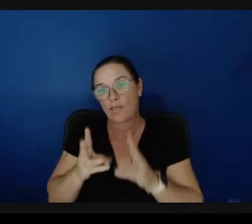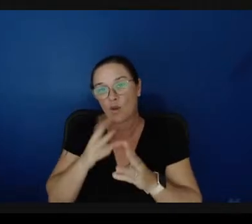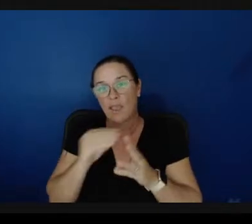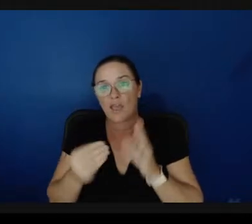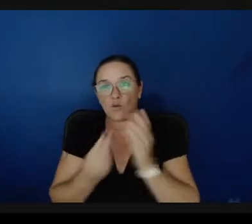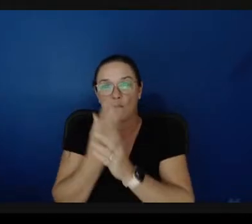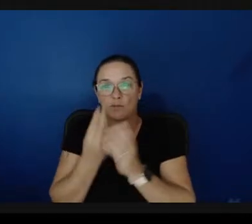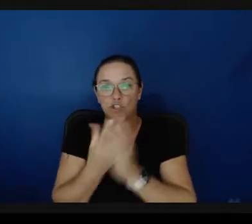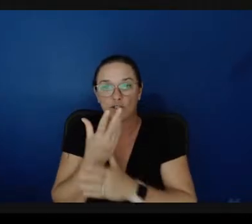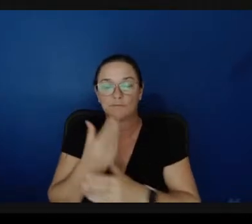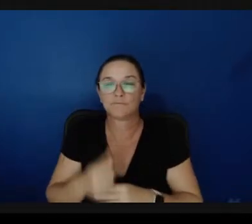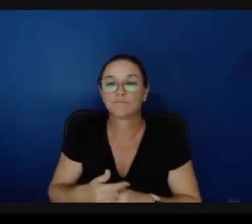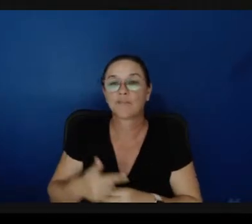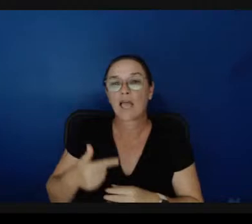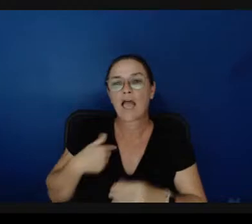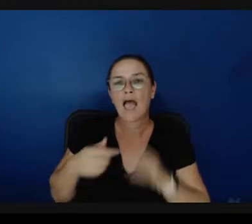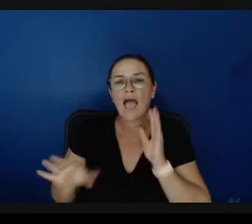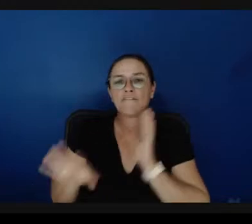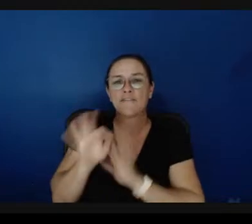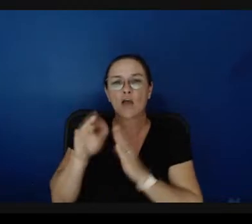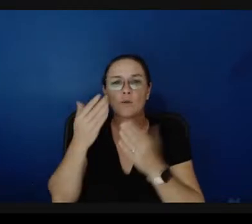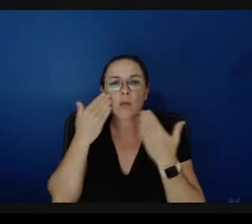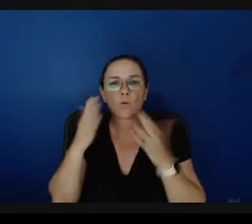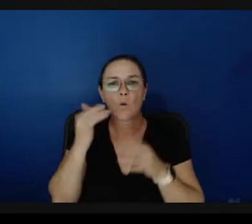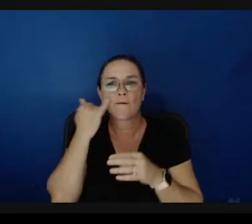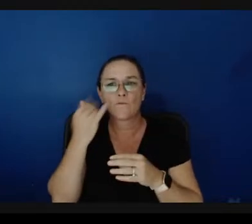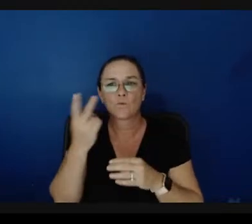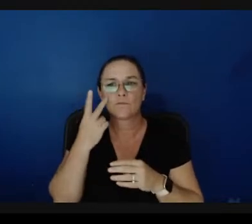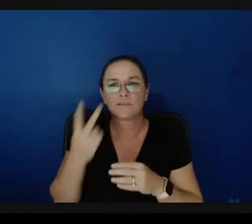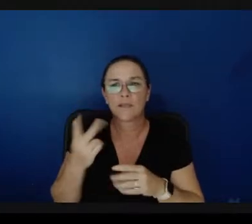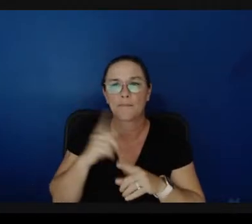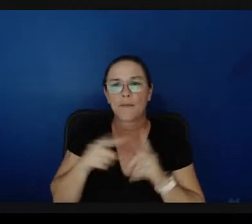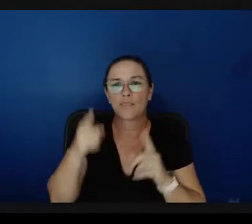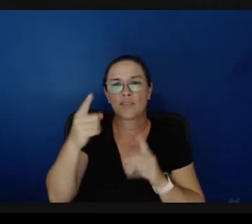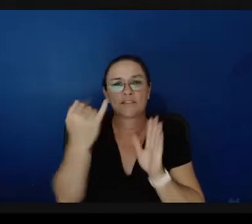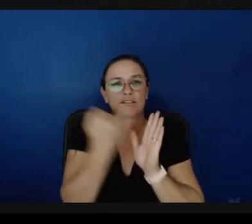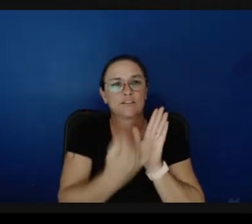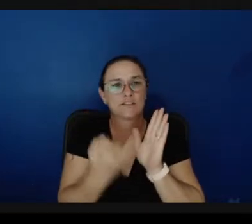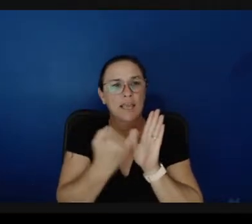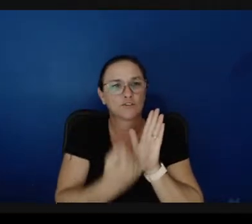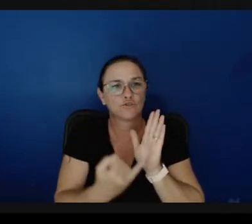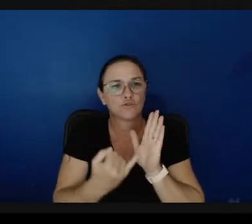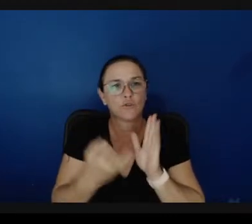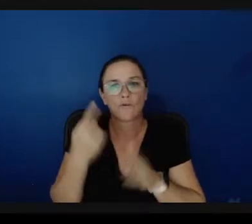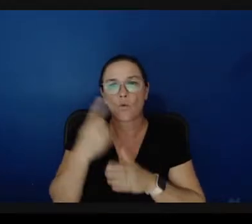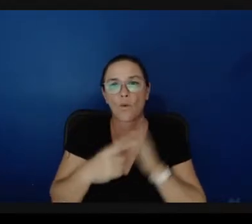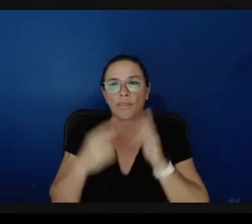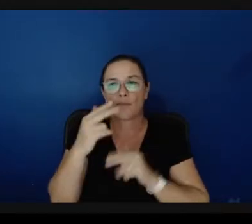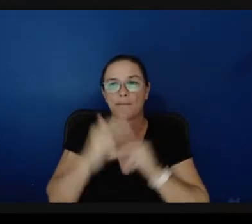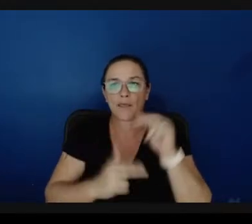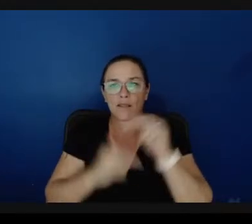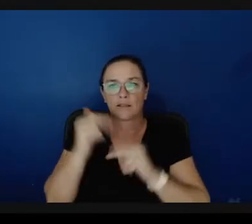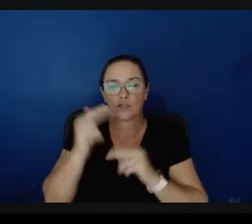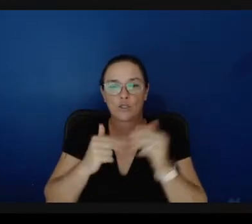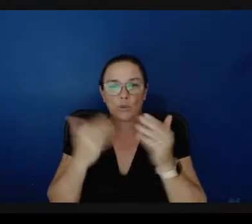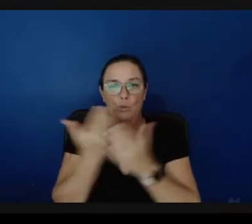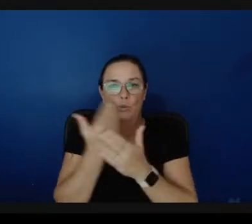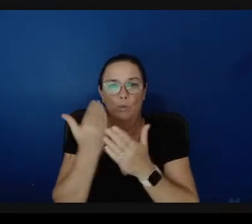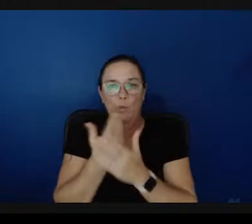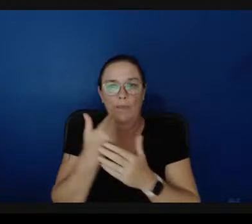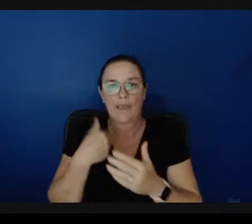And I did track down, I don't know if you guys have seen this, but this is a sketch of what they're building up there. So the new